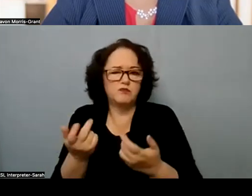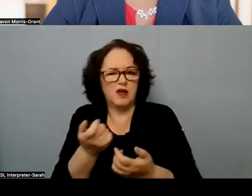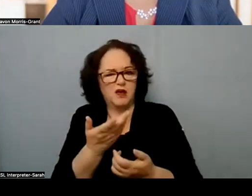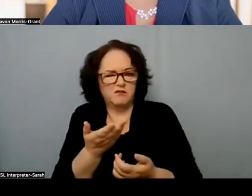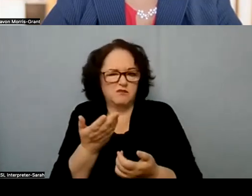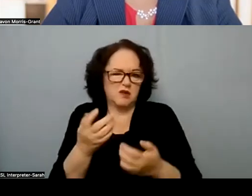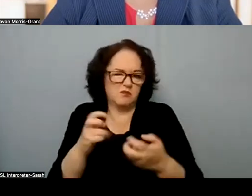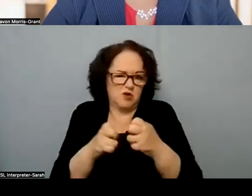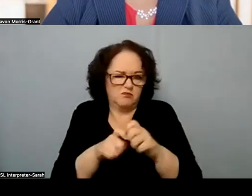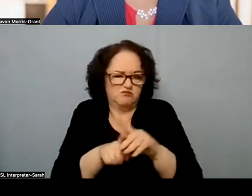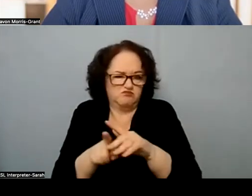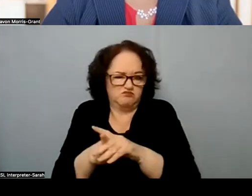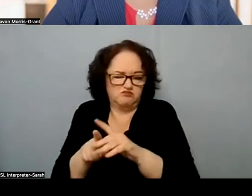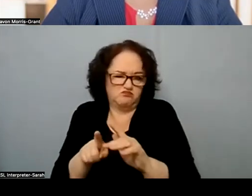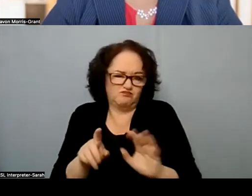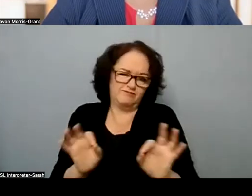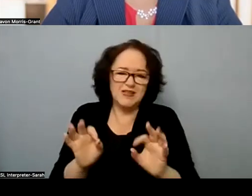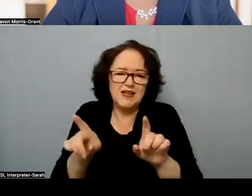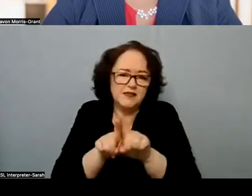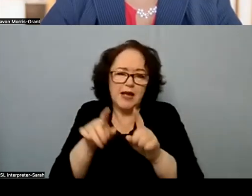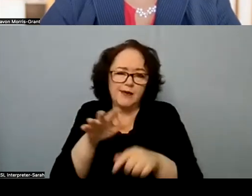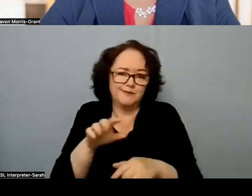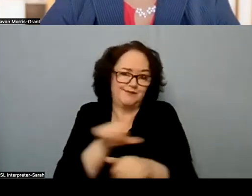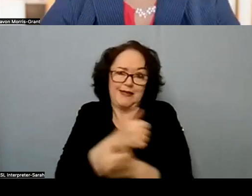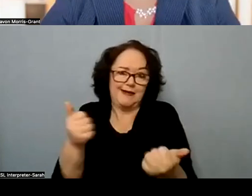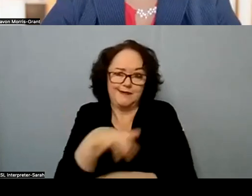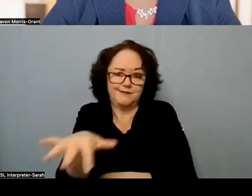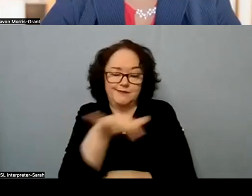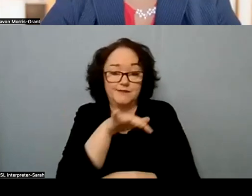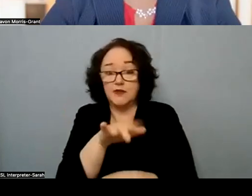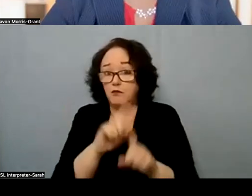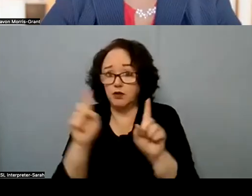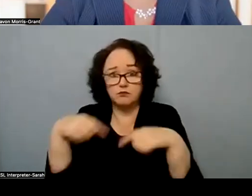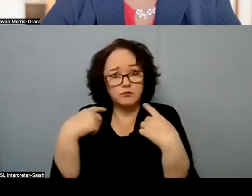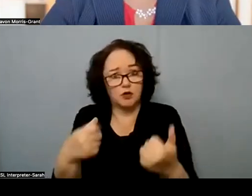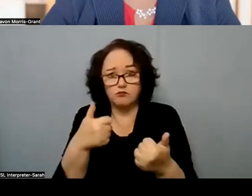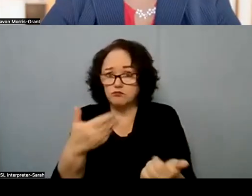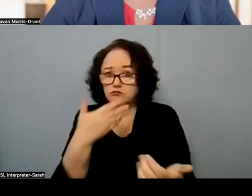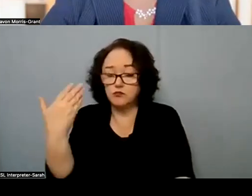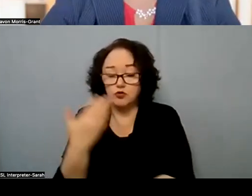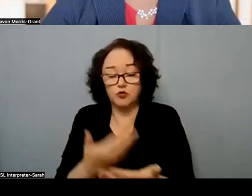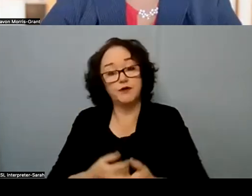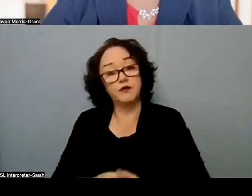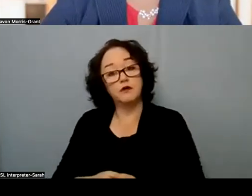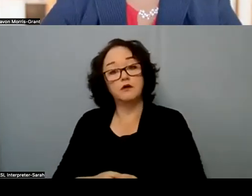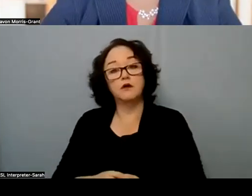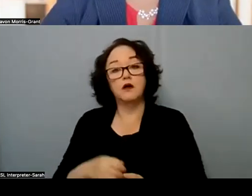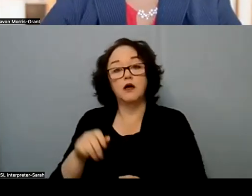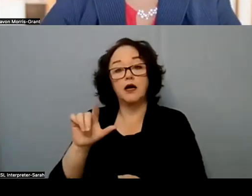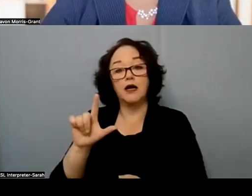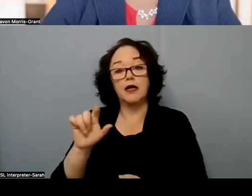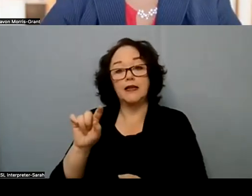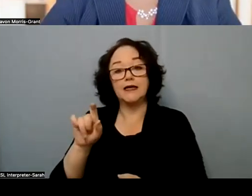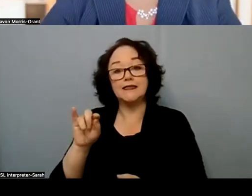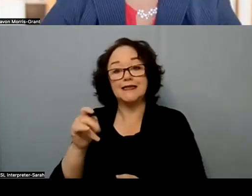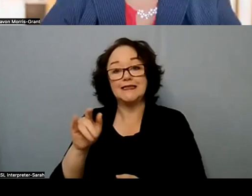but it's gone very well. With the second development that we had with the Lexington area, the 12 units that